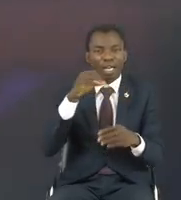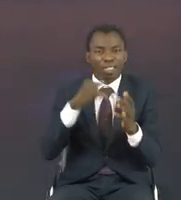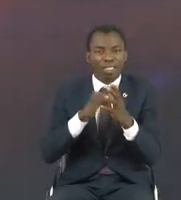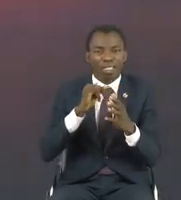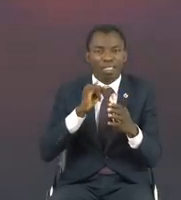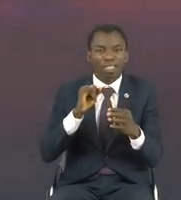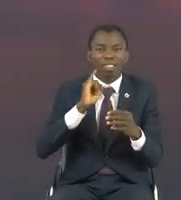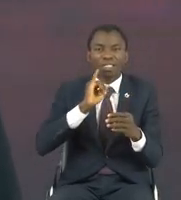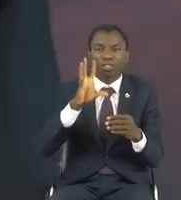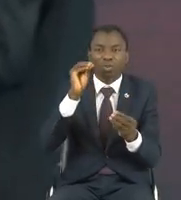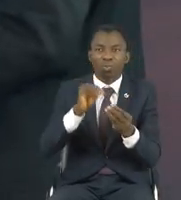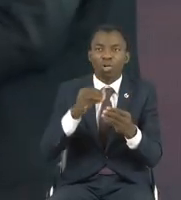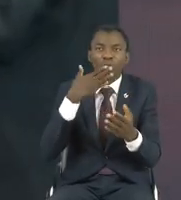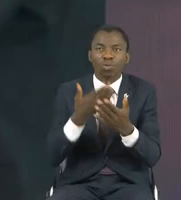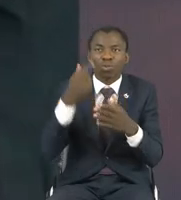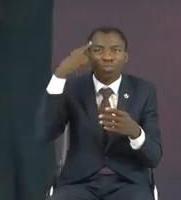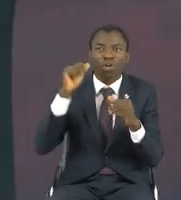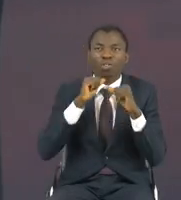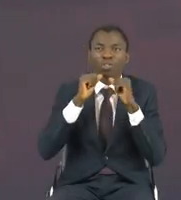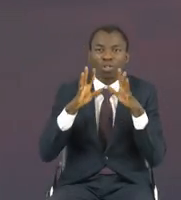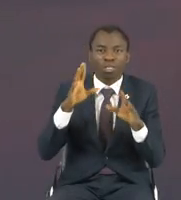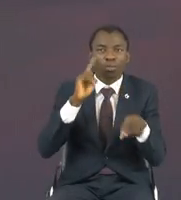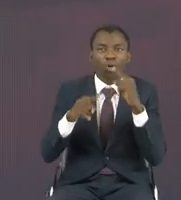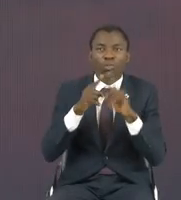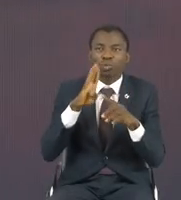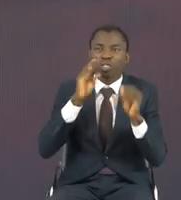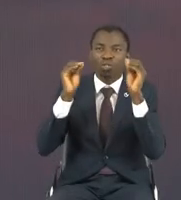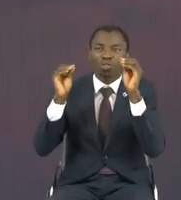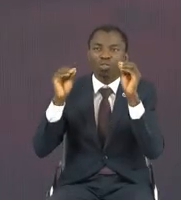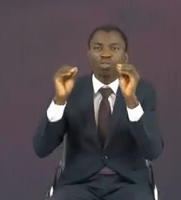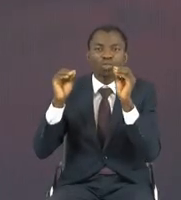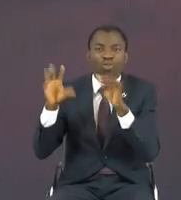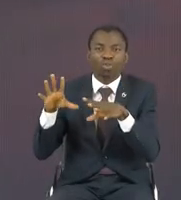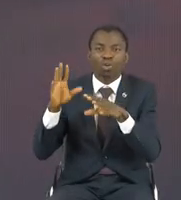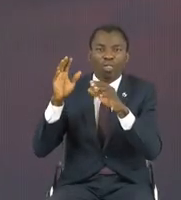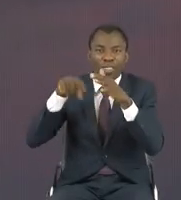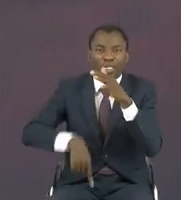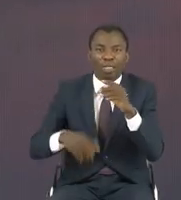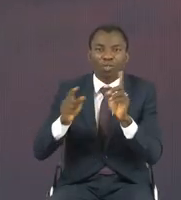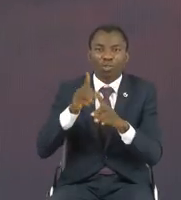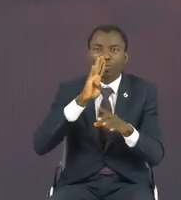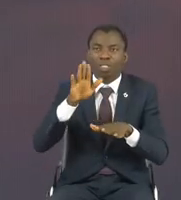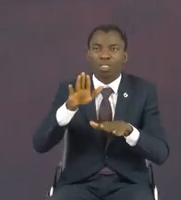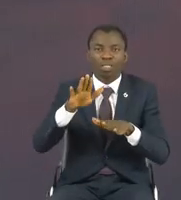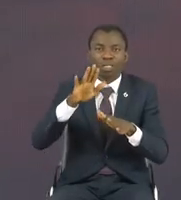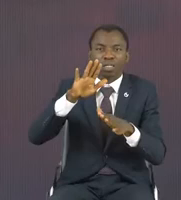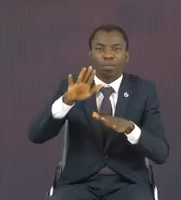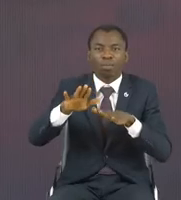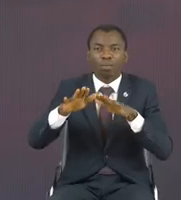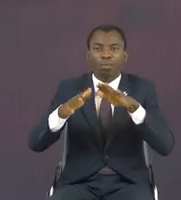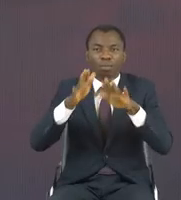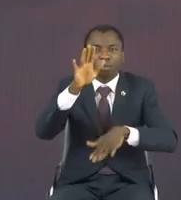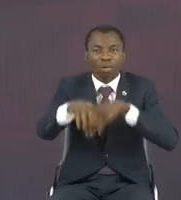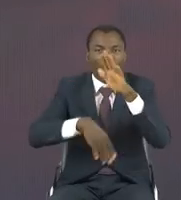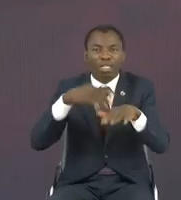for nothing, but to be thrown down and to be trampled under the feet of